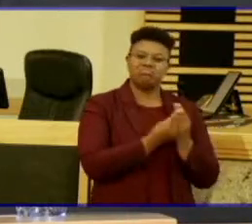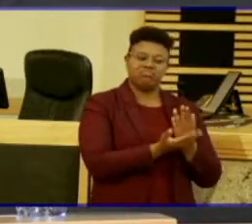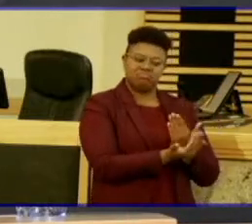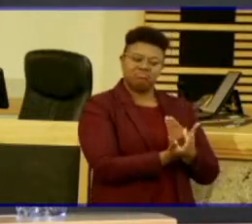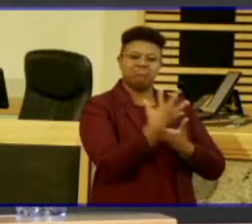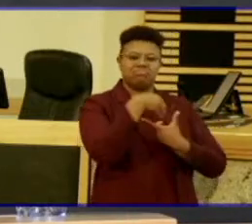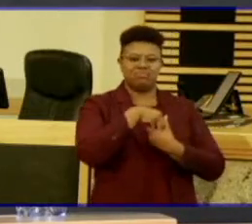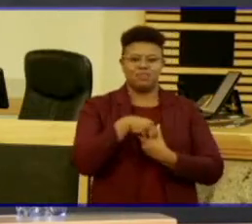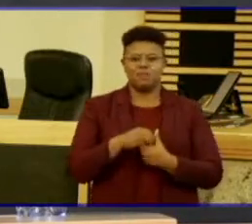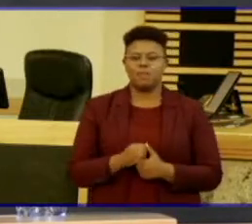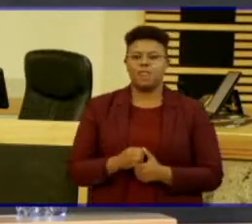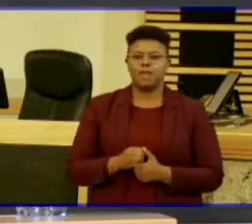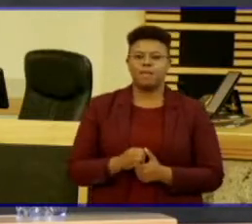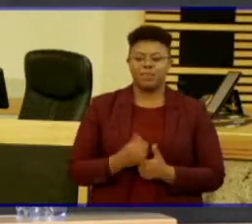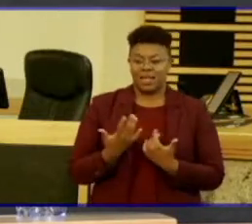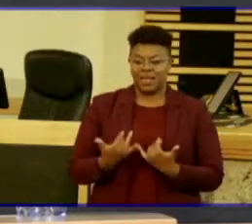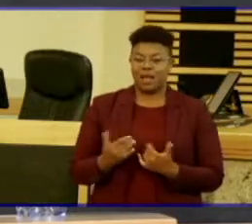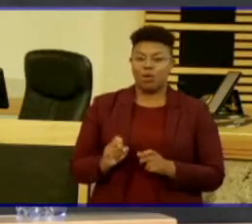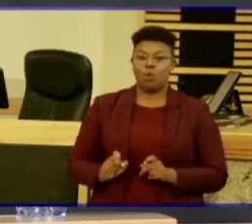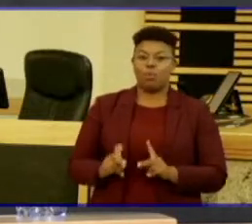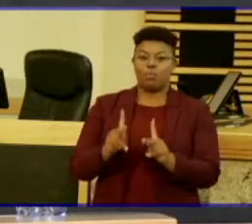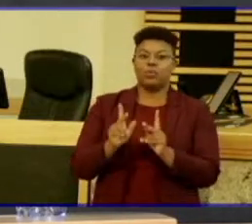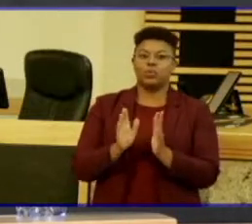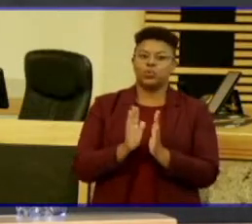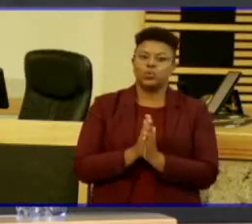Speaker, let me take this opportunity to